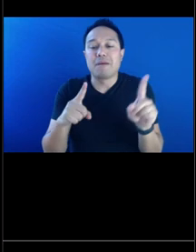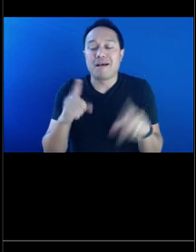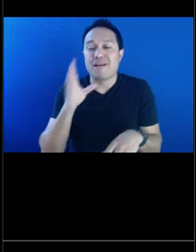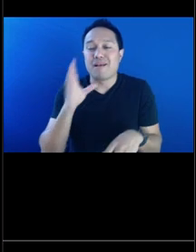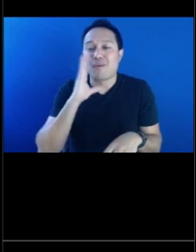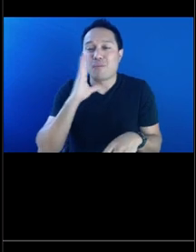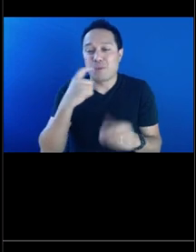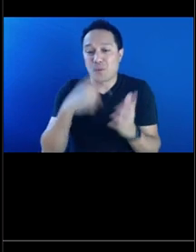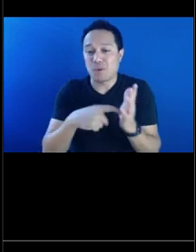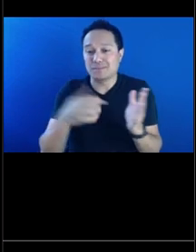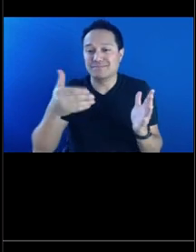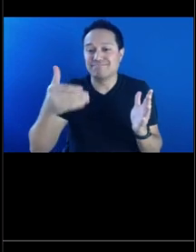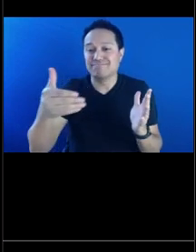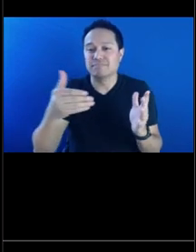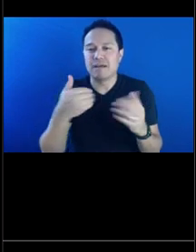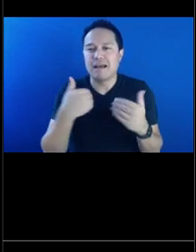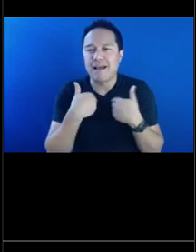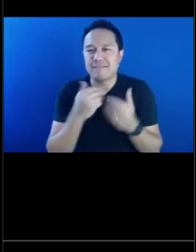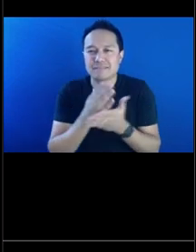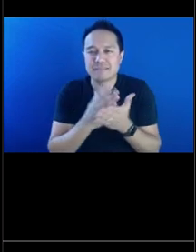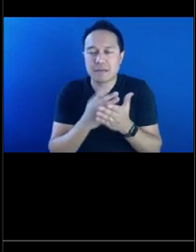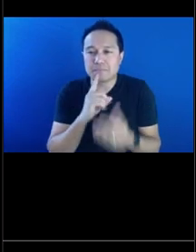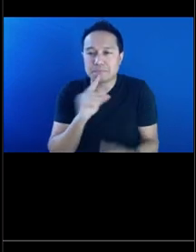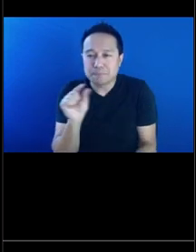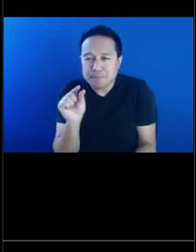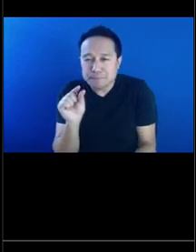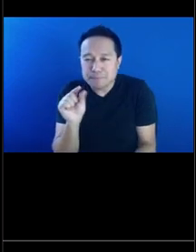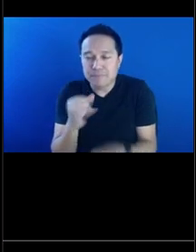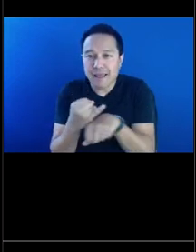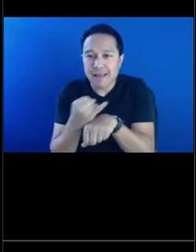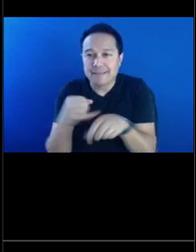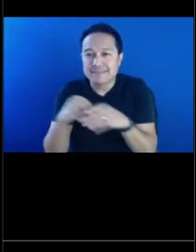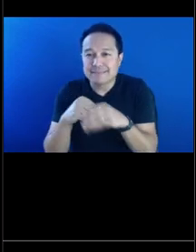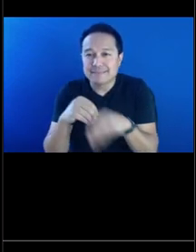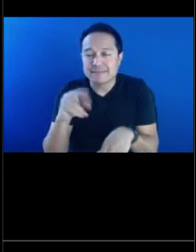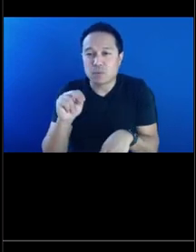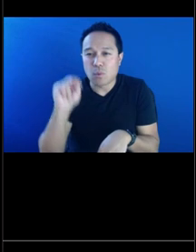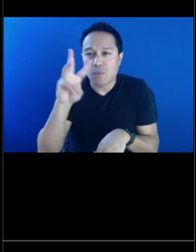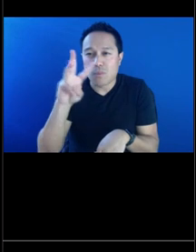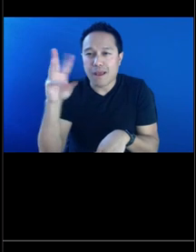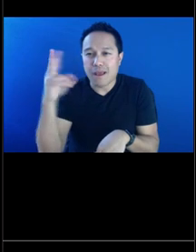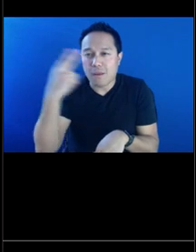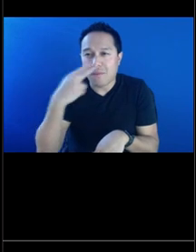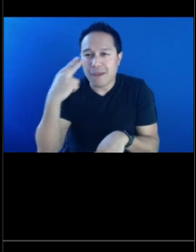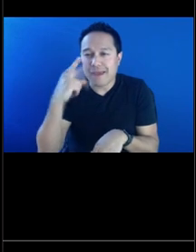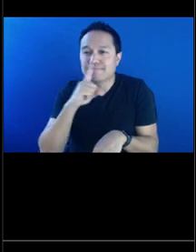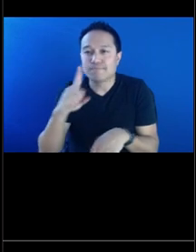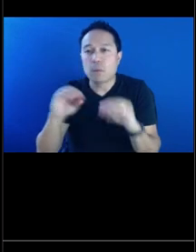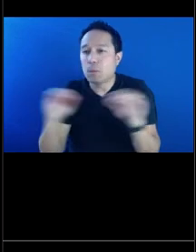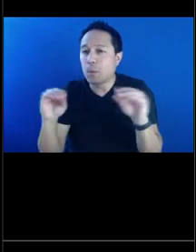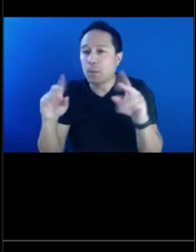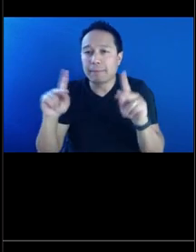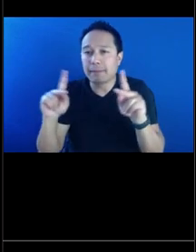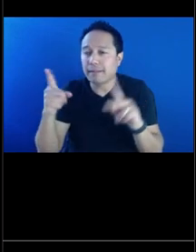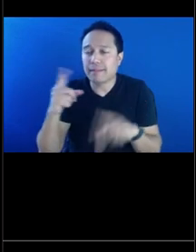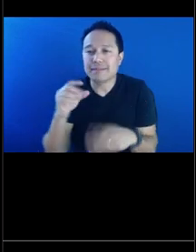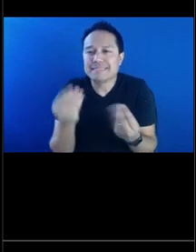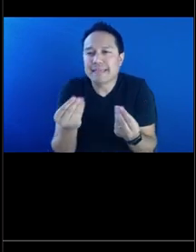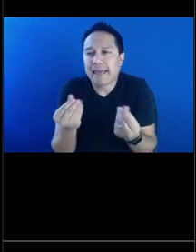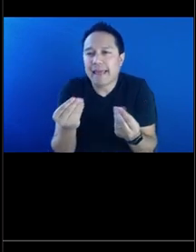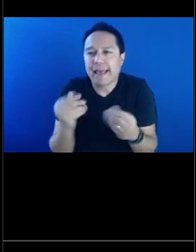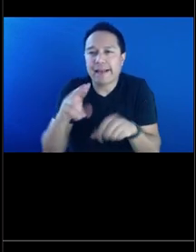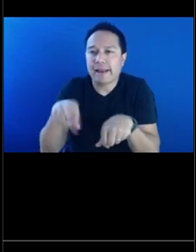tiny Hawaiian islands up to the northwest that are still not populated because they're so small and just little sandy islands. So monk seals